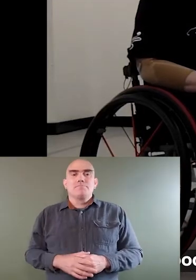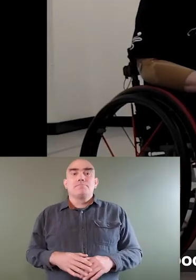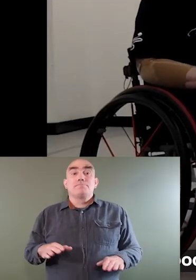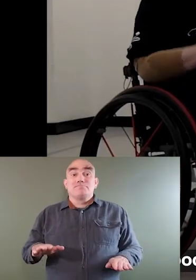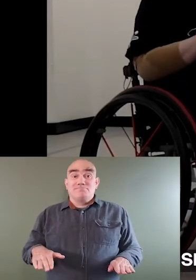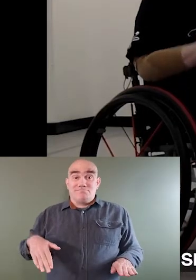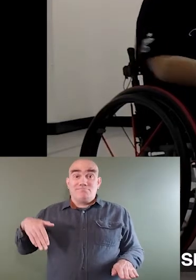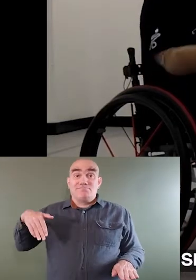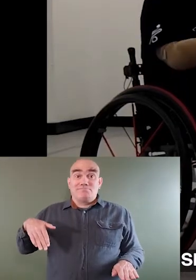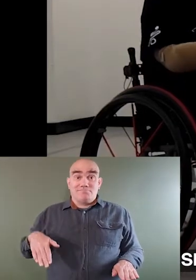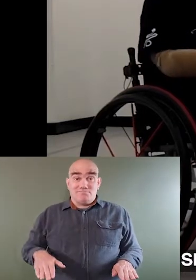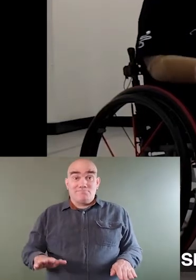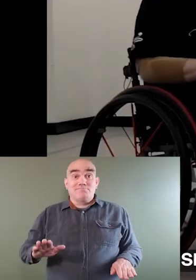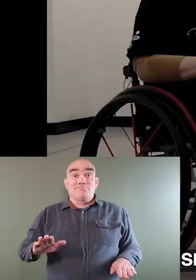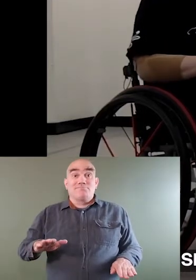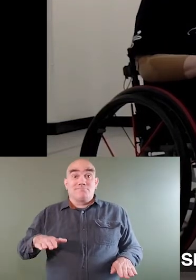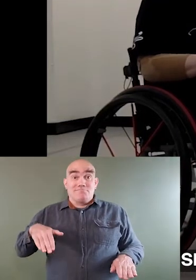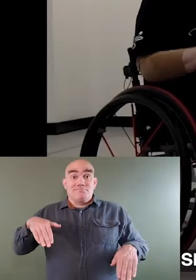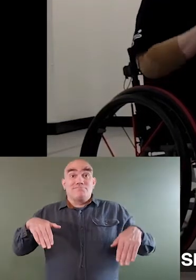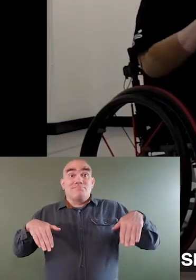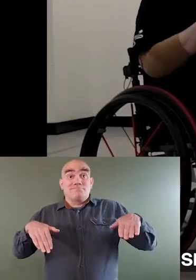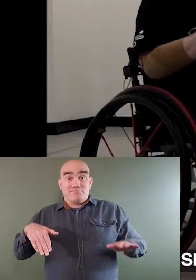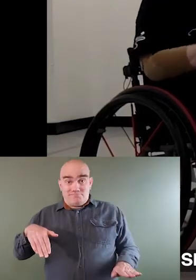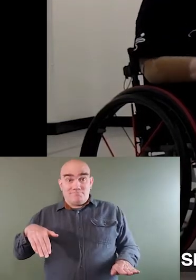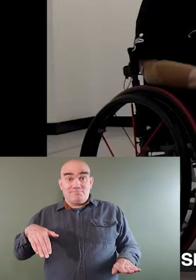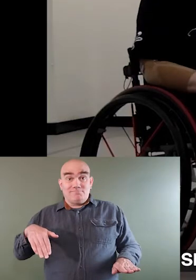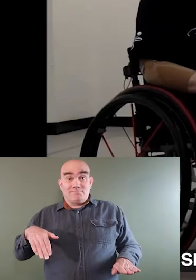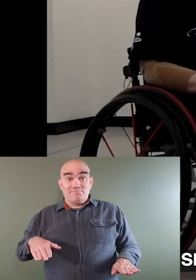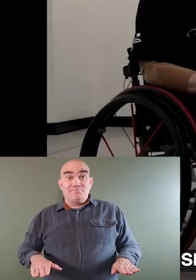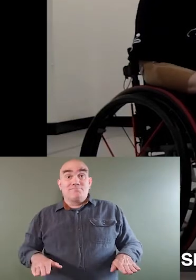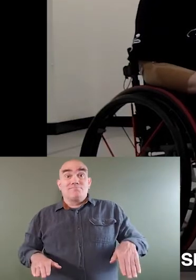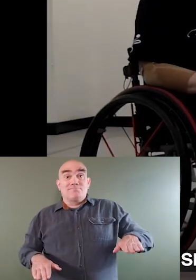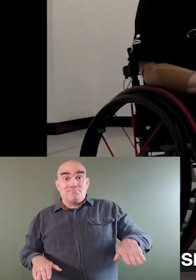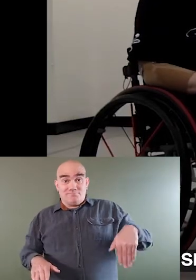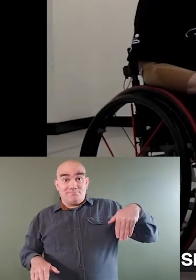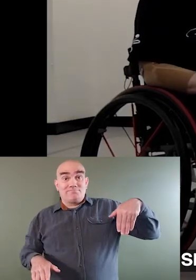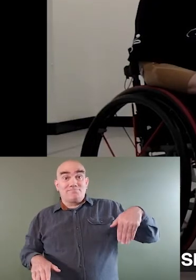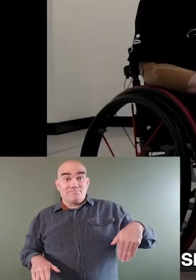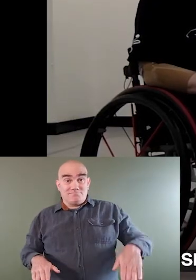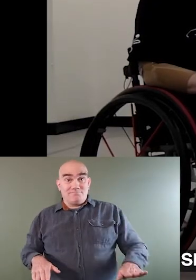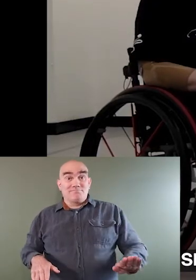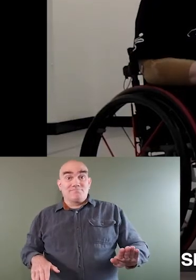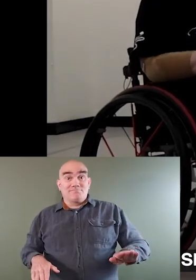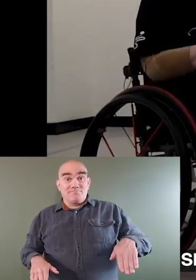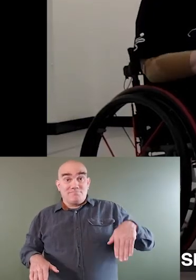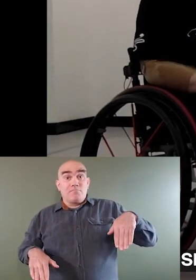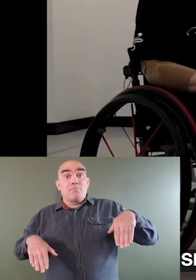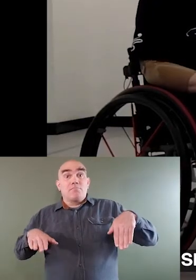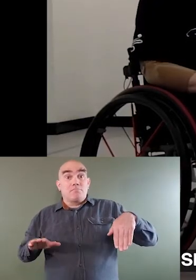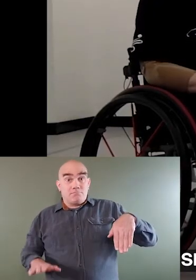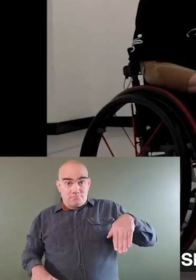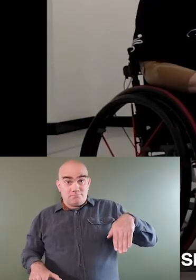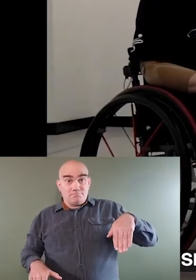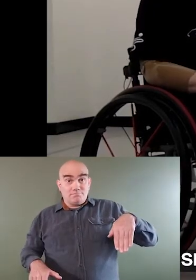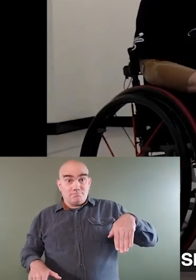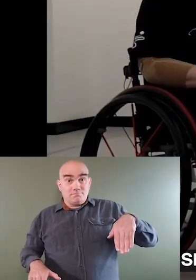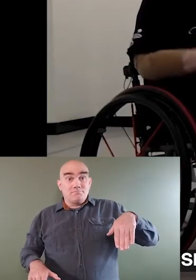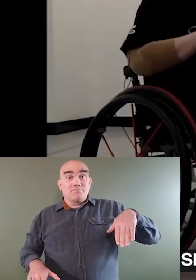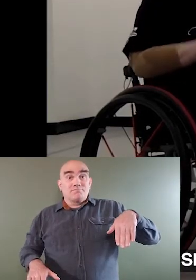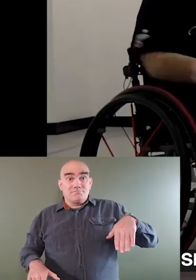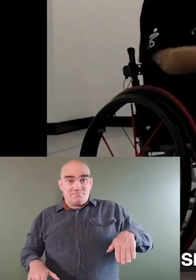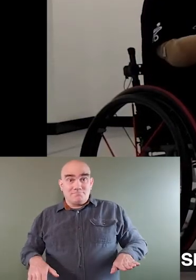right. Shuffle, hop, step. Shuffle, hop,